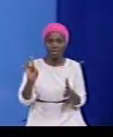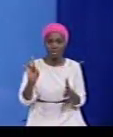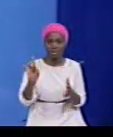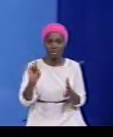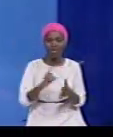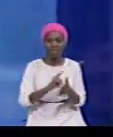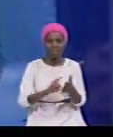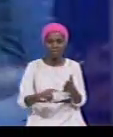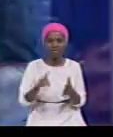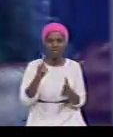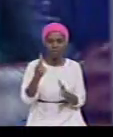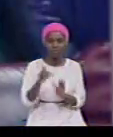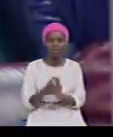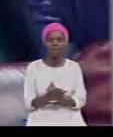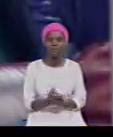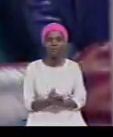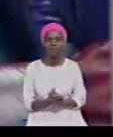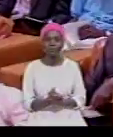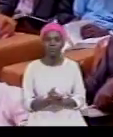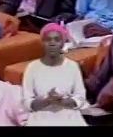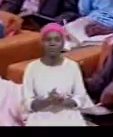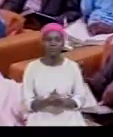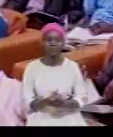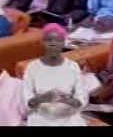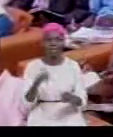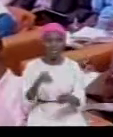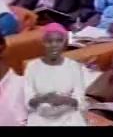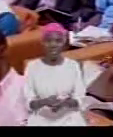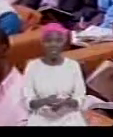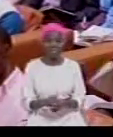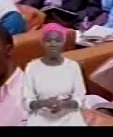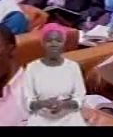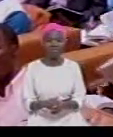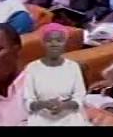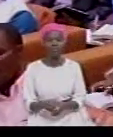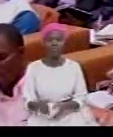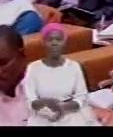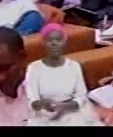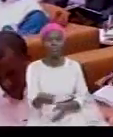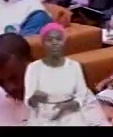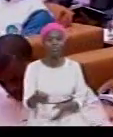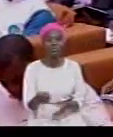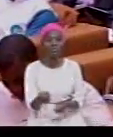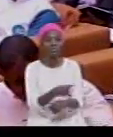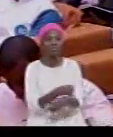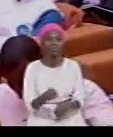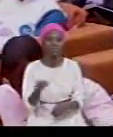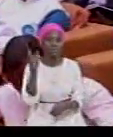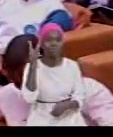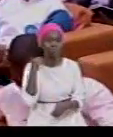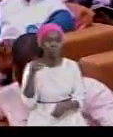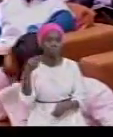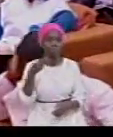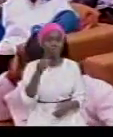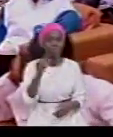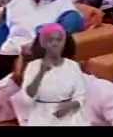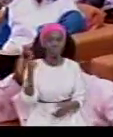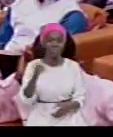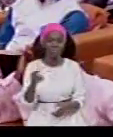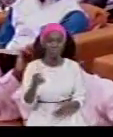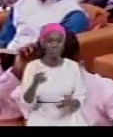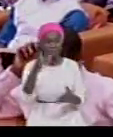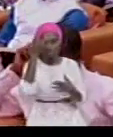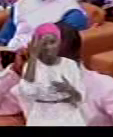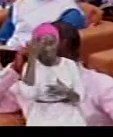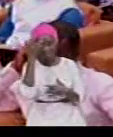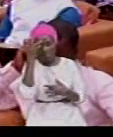verse 1. It says, in those days was Hezekiah sick unto death. Sick, and was